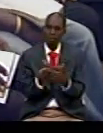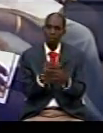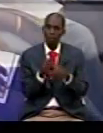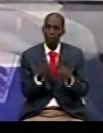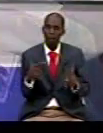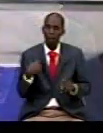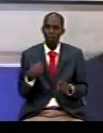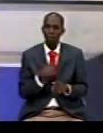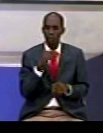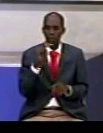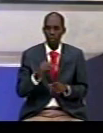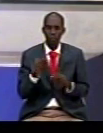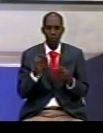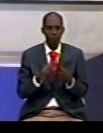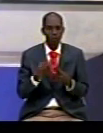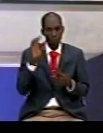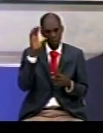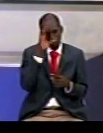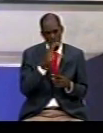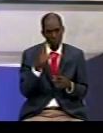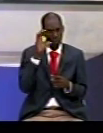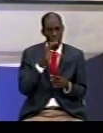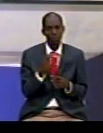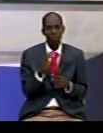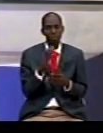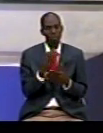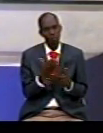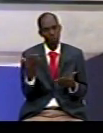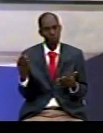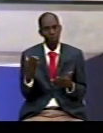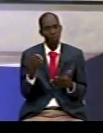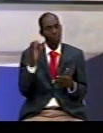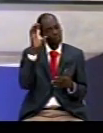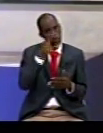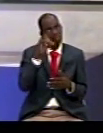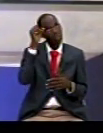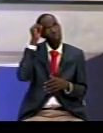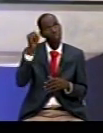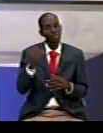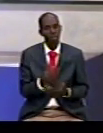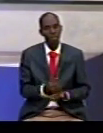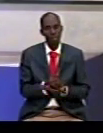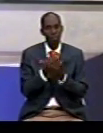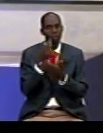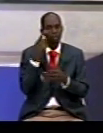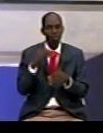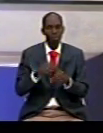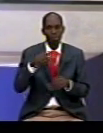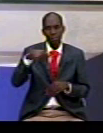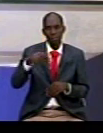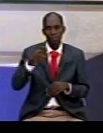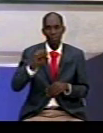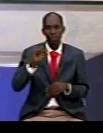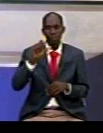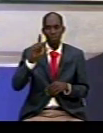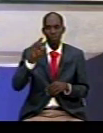need to seek his help. Look at Psalm 108, verse